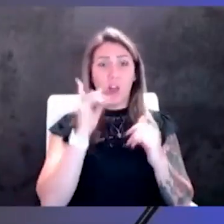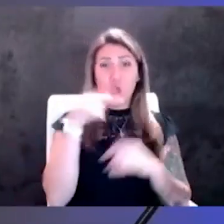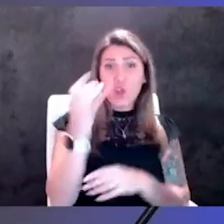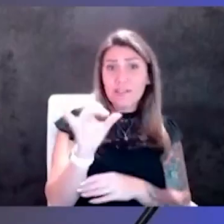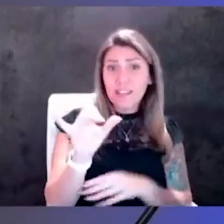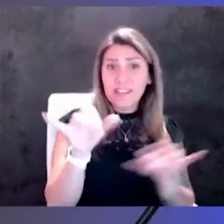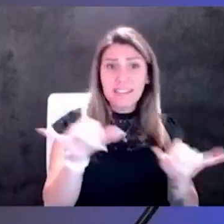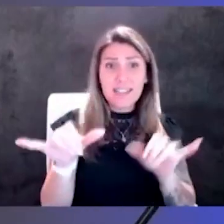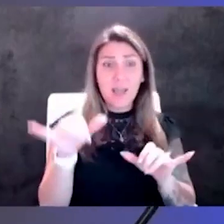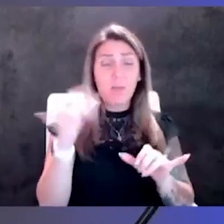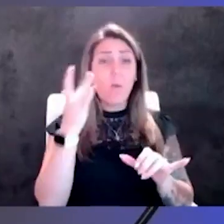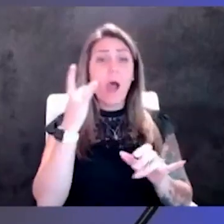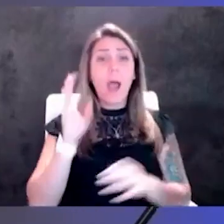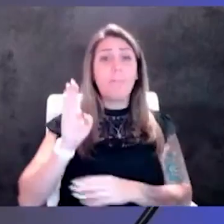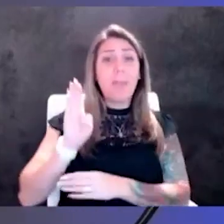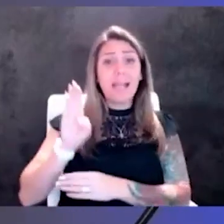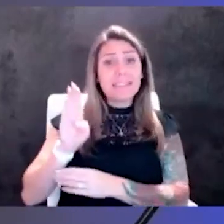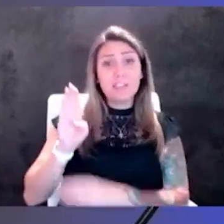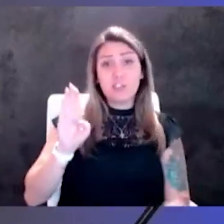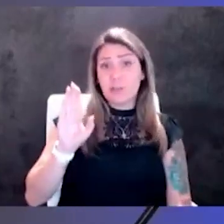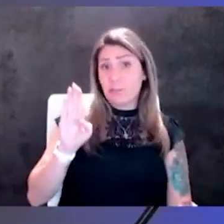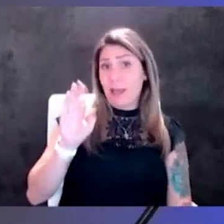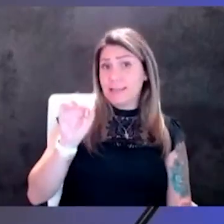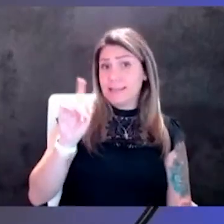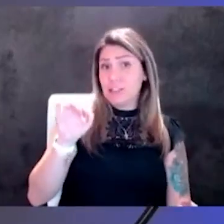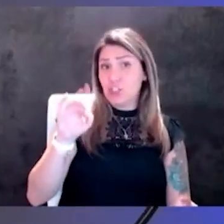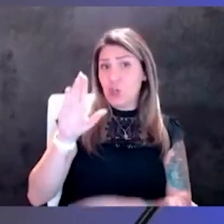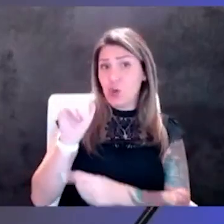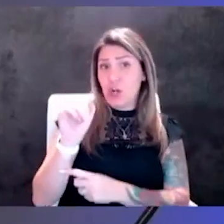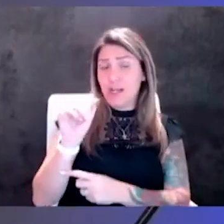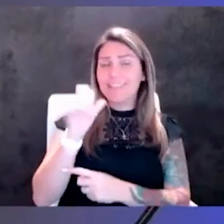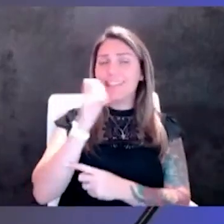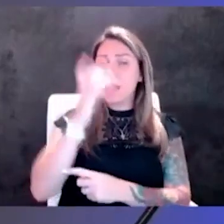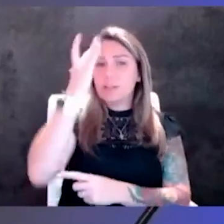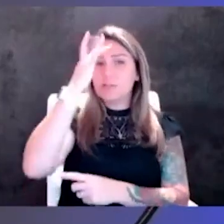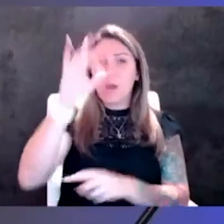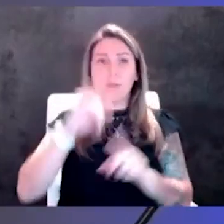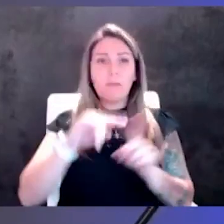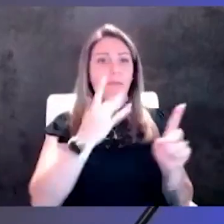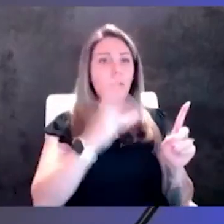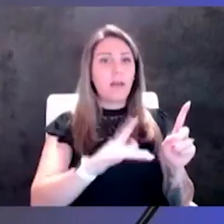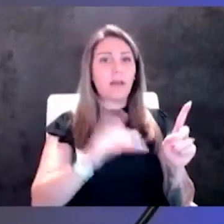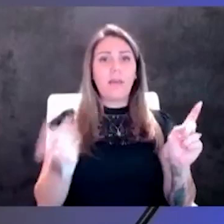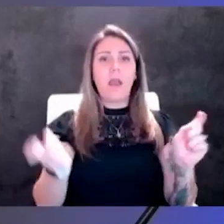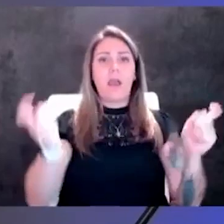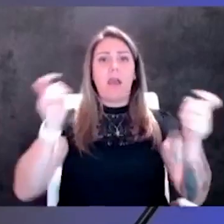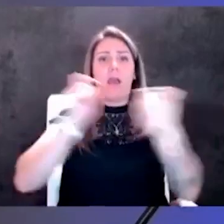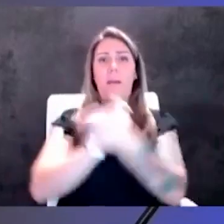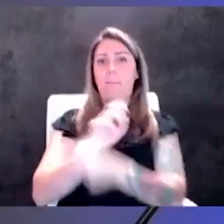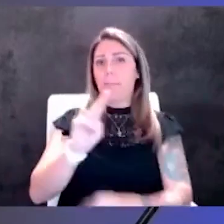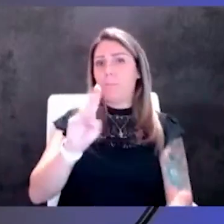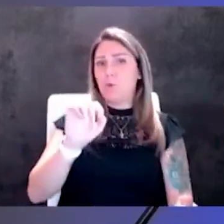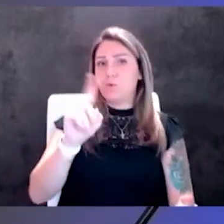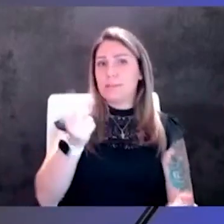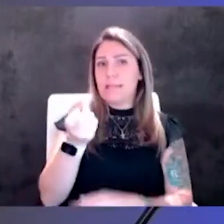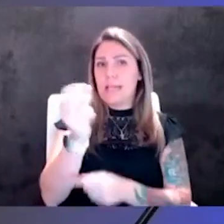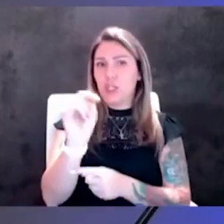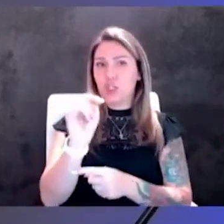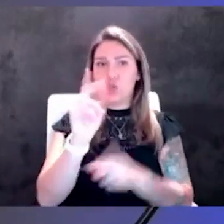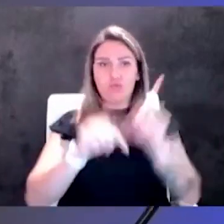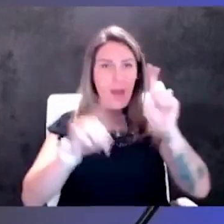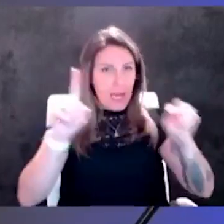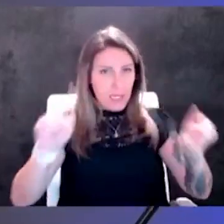bacteria, not that they're smart, they're lucky is what they are. They mutate. All mutations are random mutations, but if